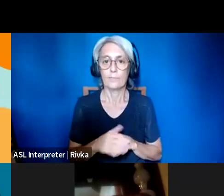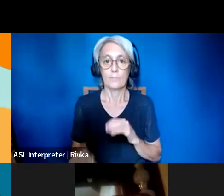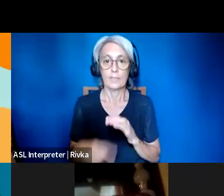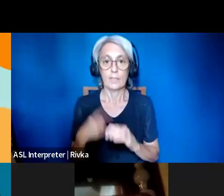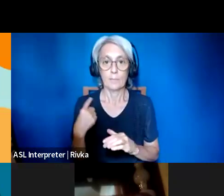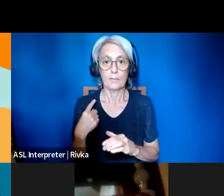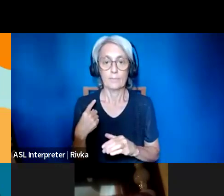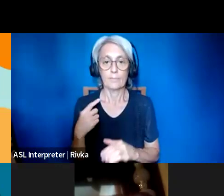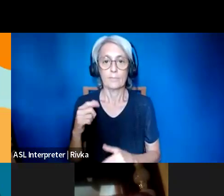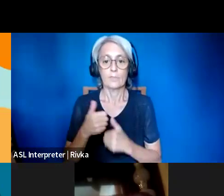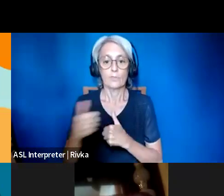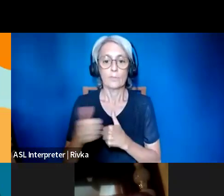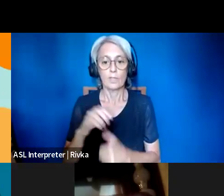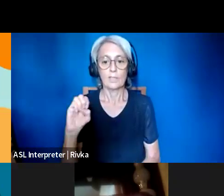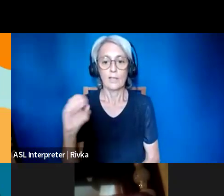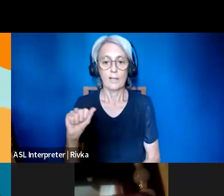at